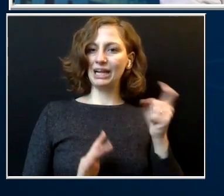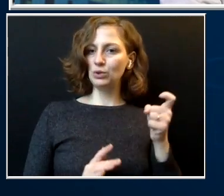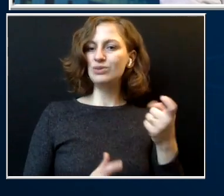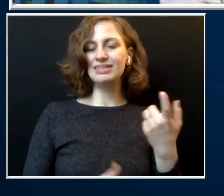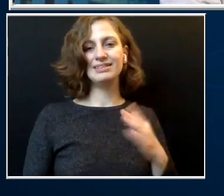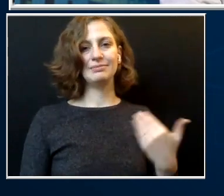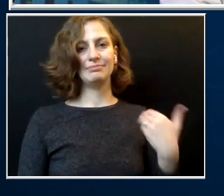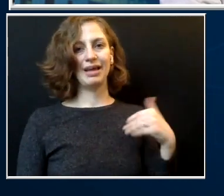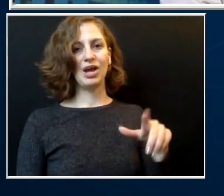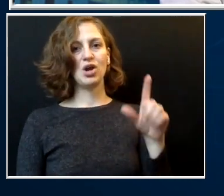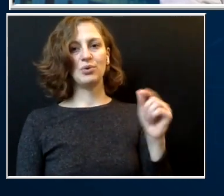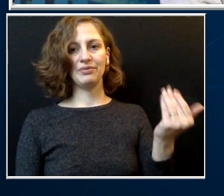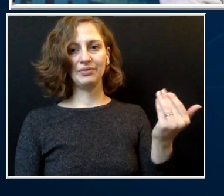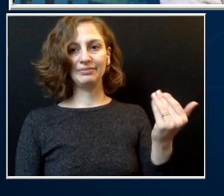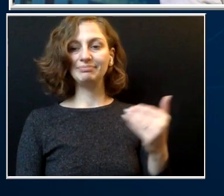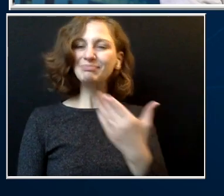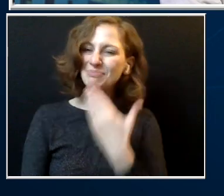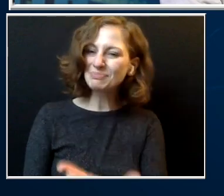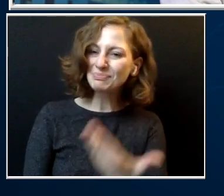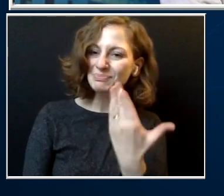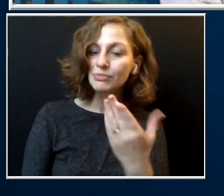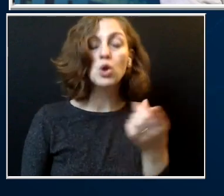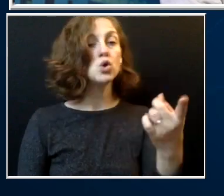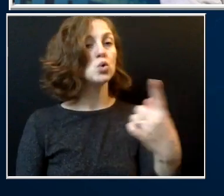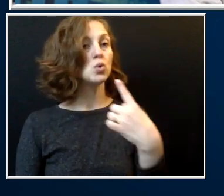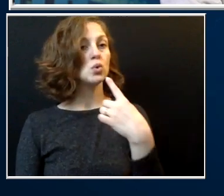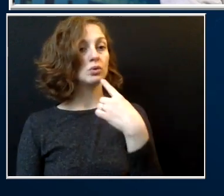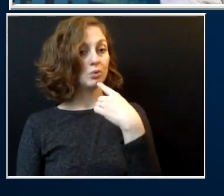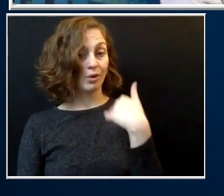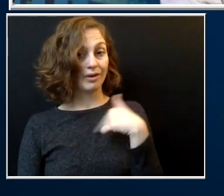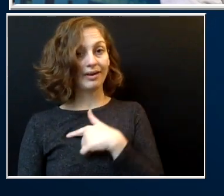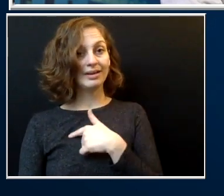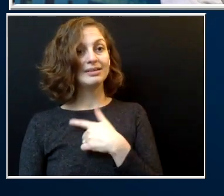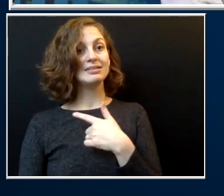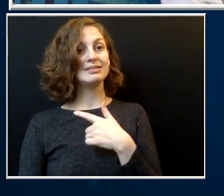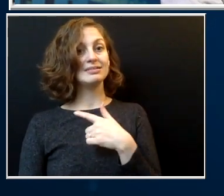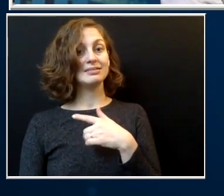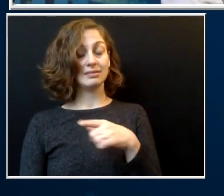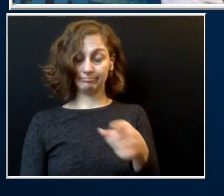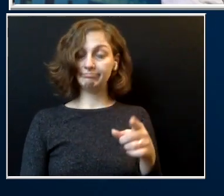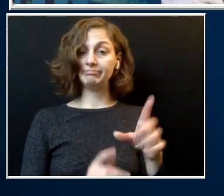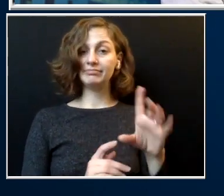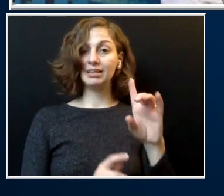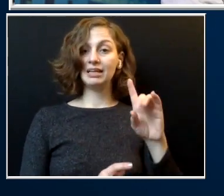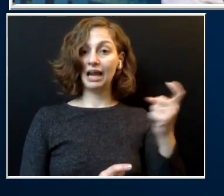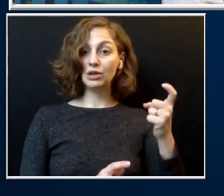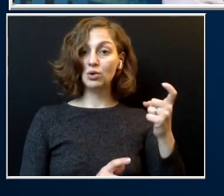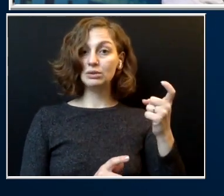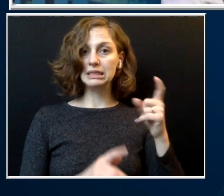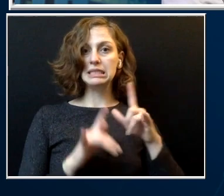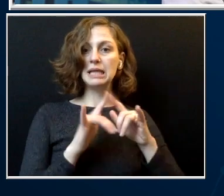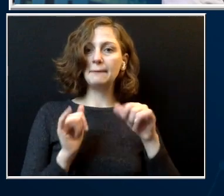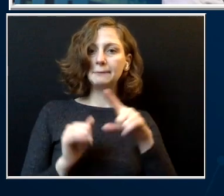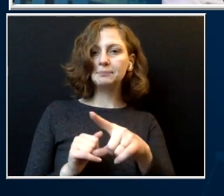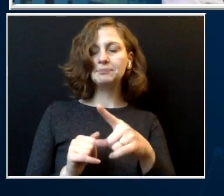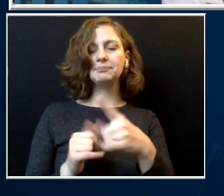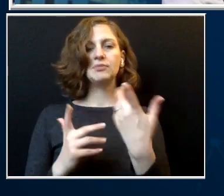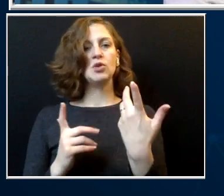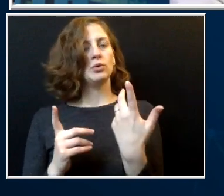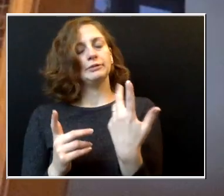So you told us the diagnosis came while you were getting checked out for sleep apnea. Talk to us about how all that